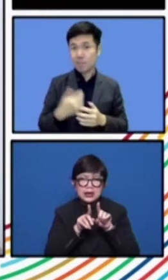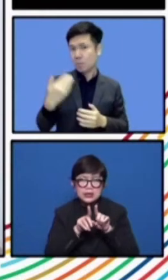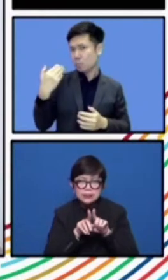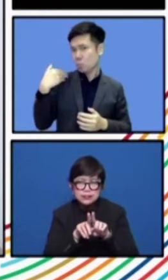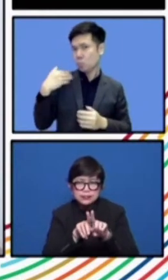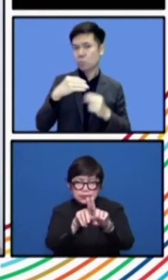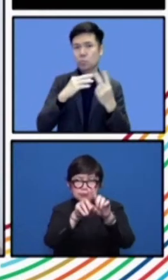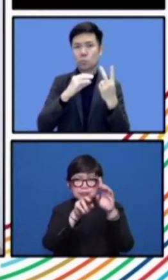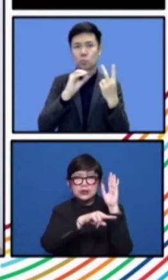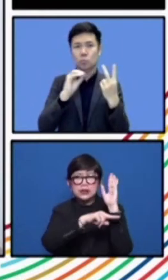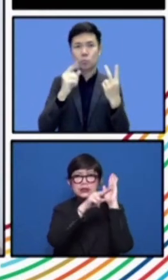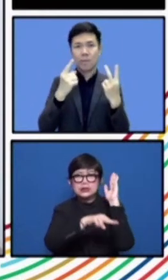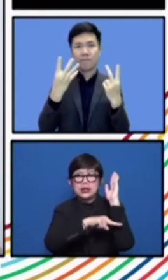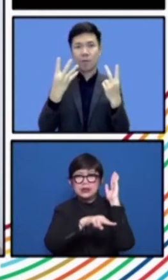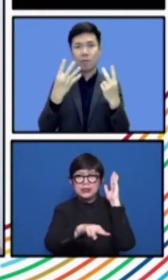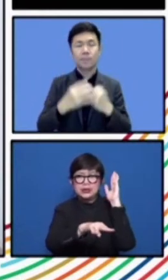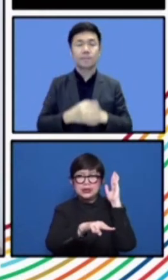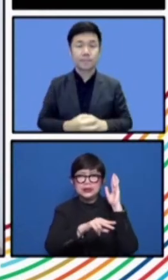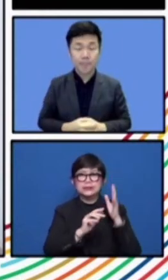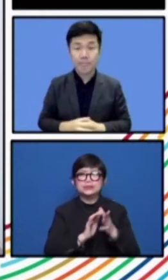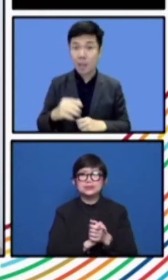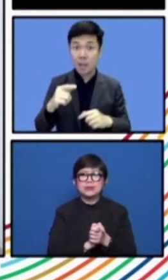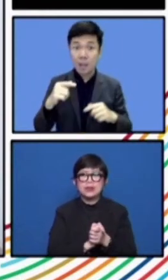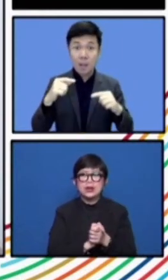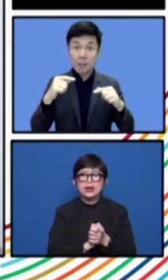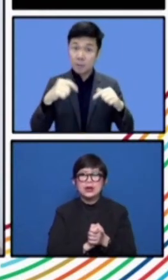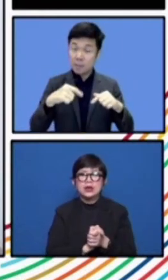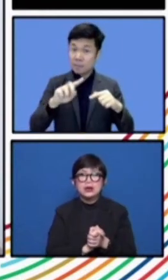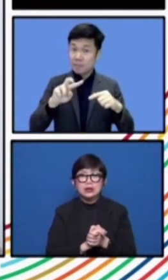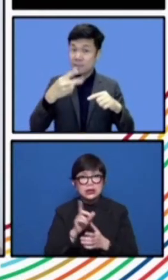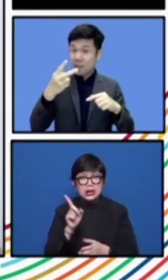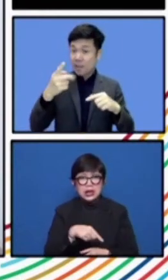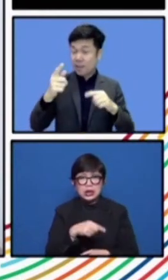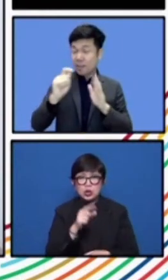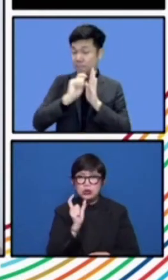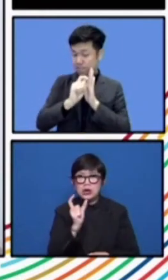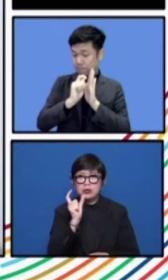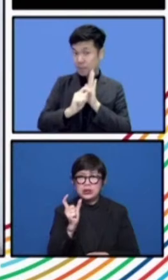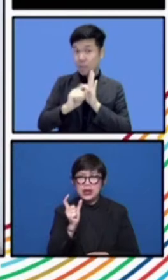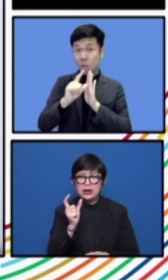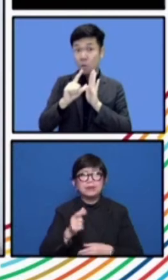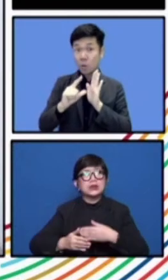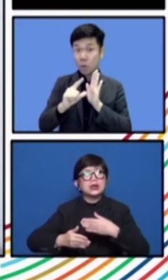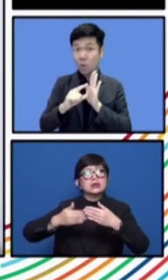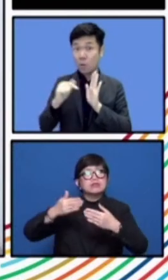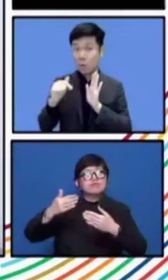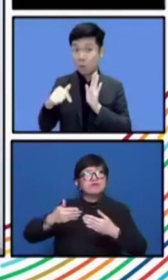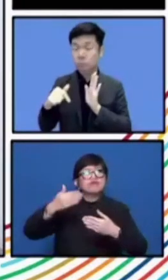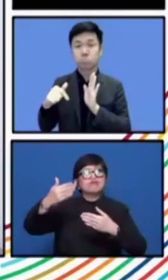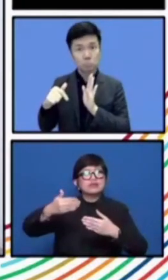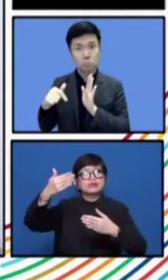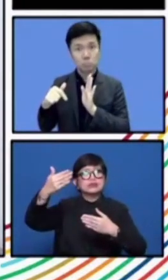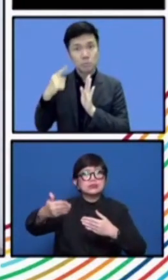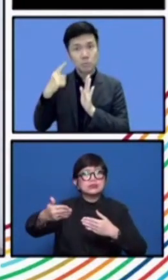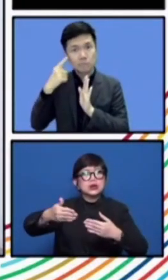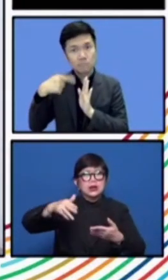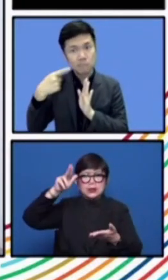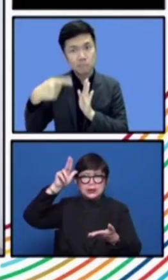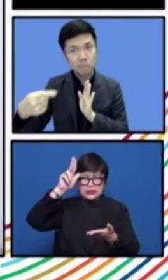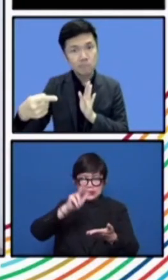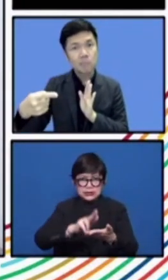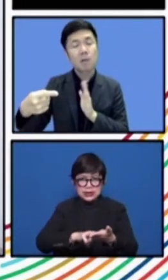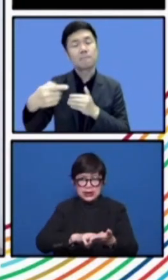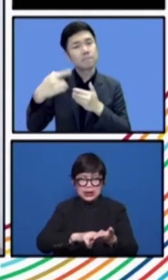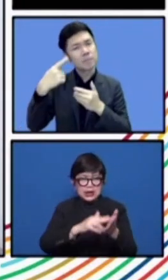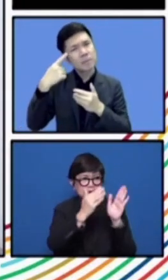bill was made followed by an actual bill of which various versions were considered as it was